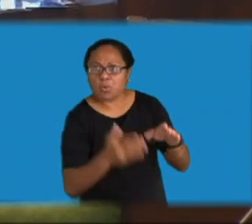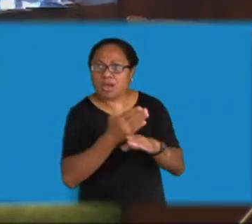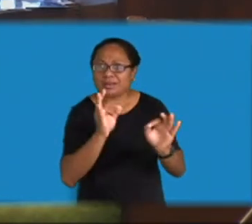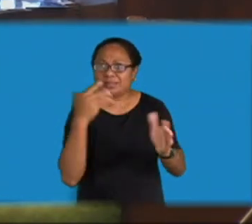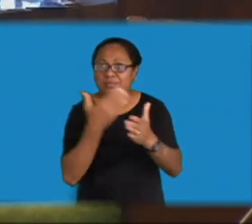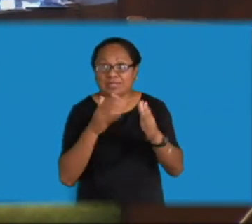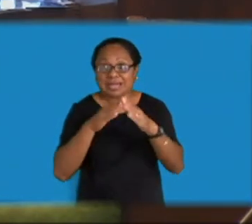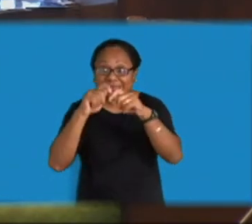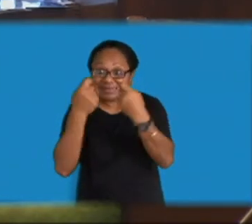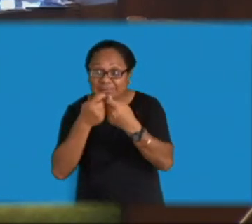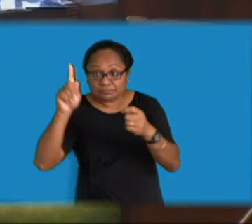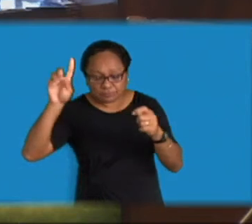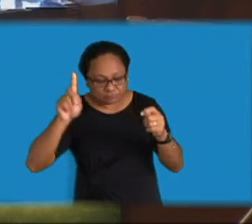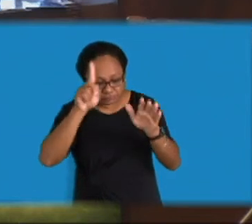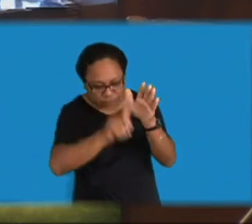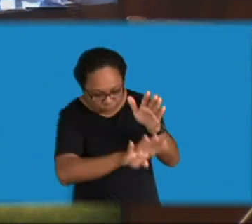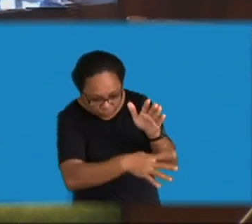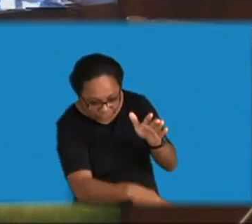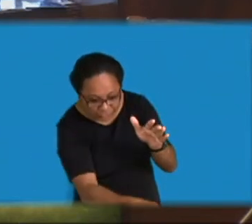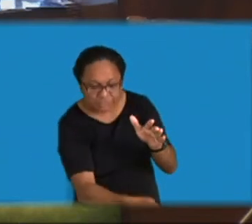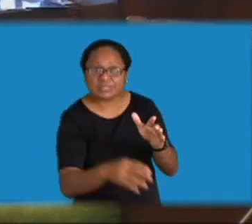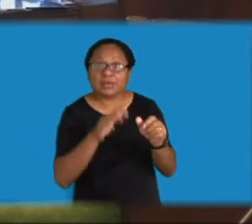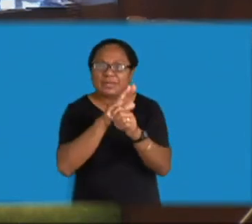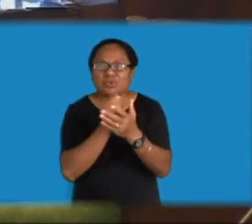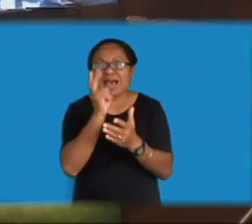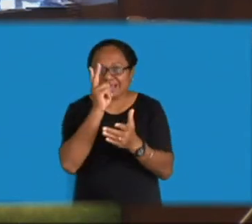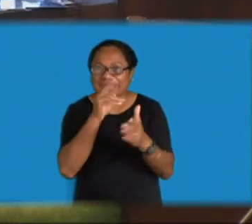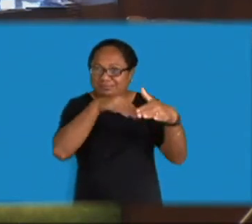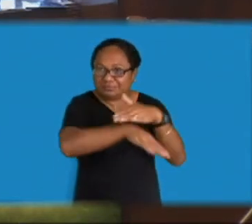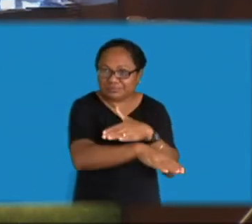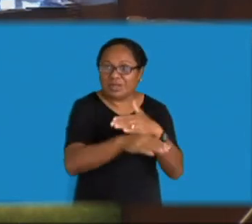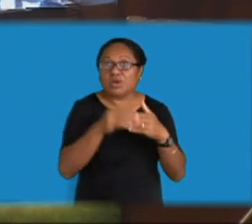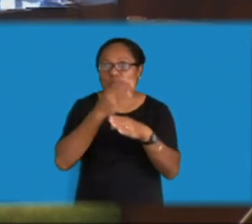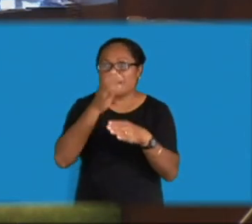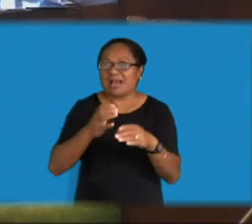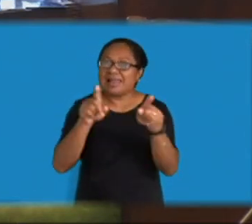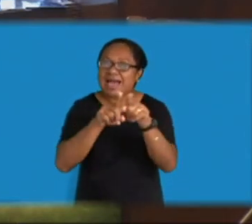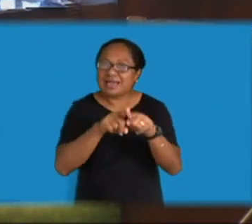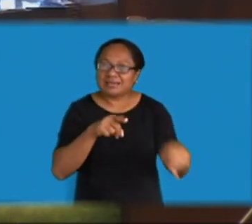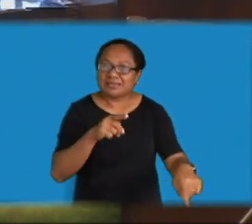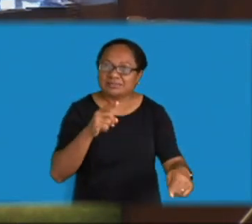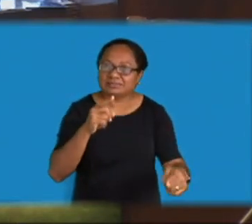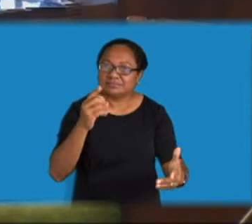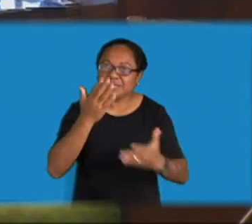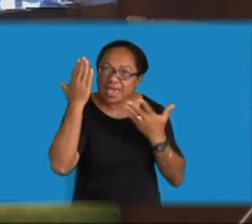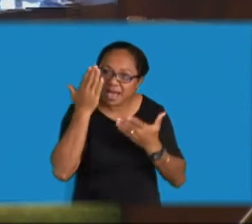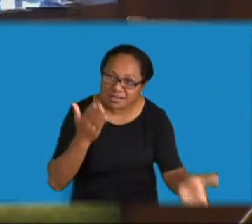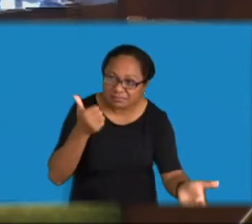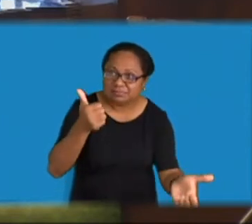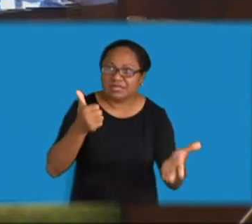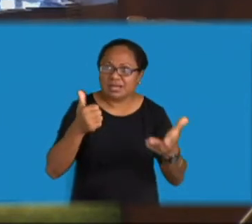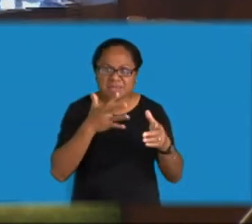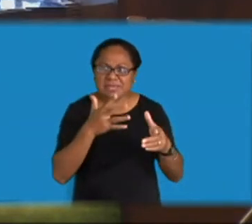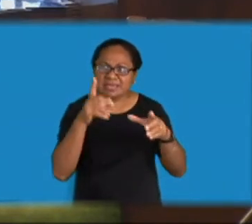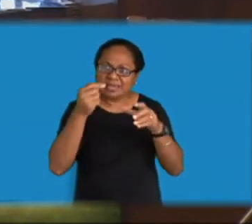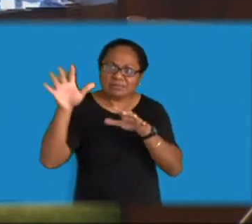underground preceding the safety audit to check on the safety for re-entry, with checks on things like ventilation, the slopes and height of the actual rock faces,